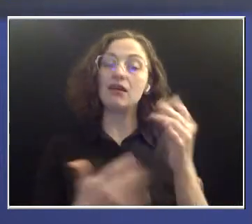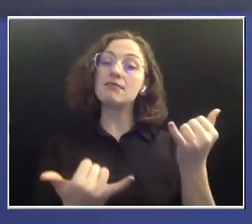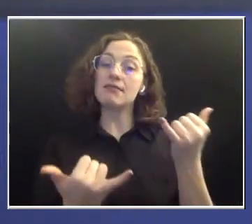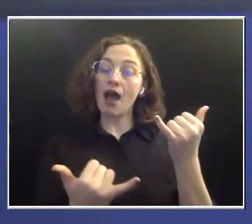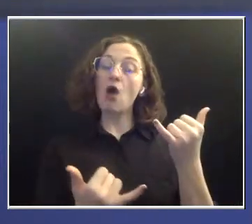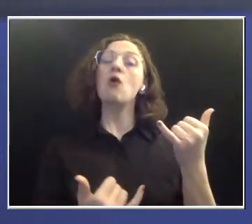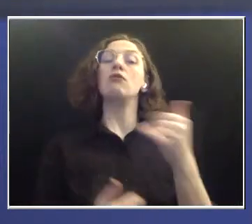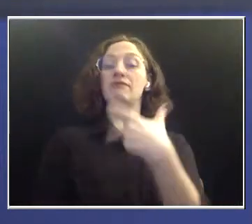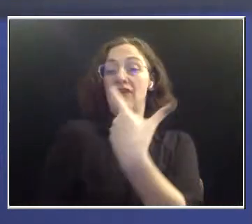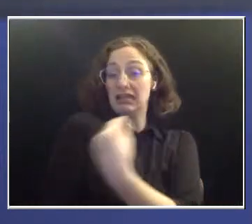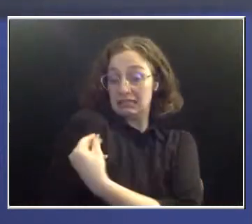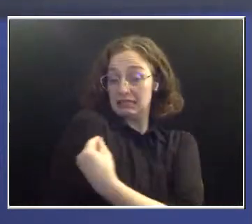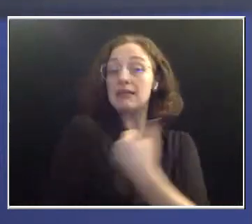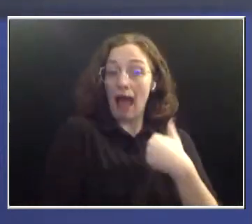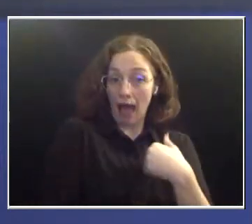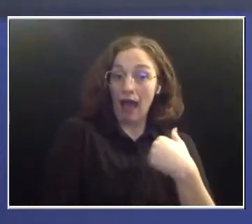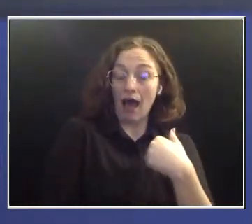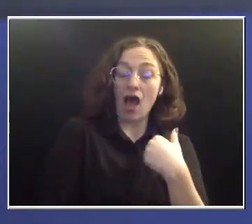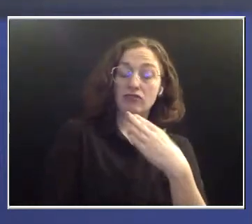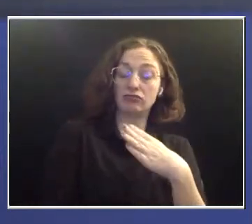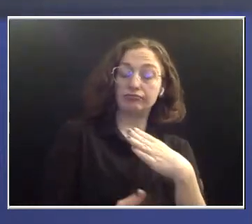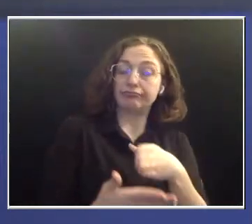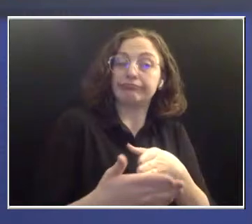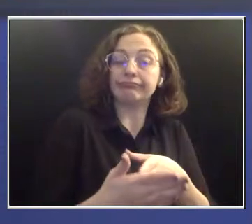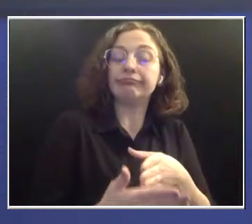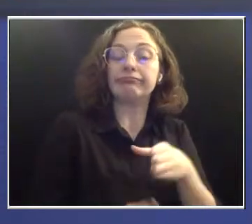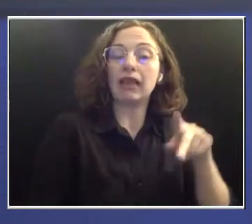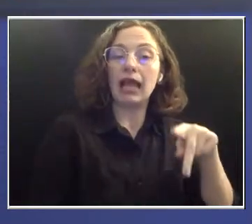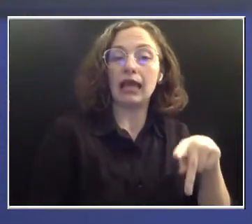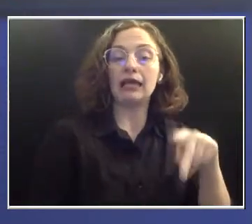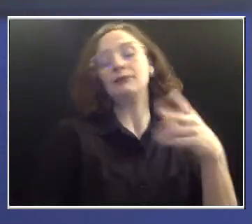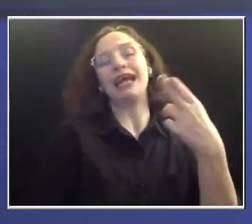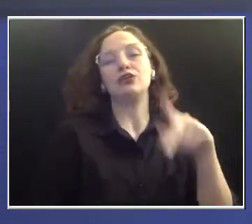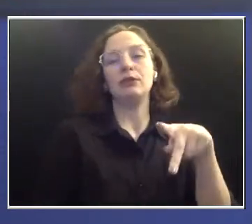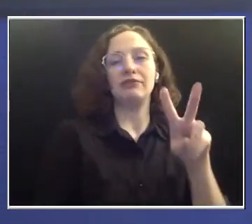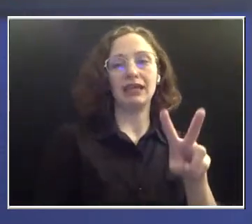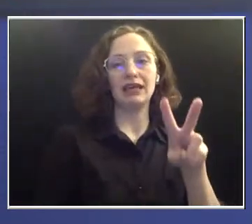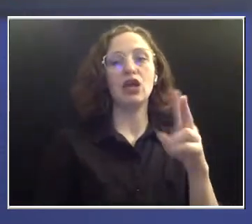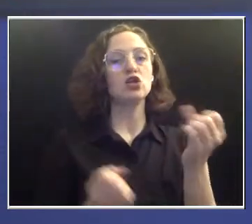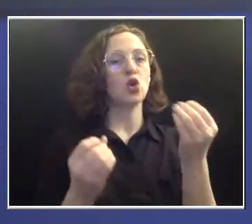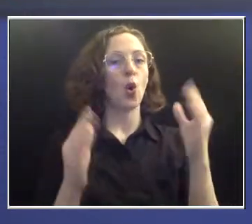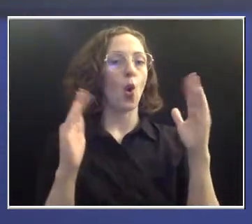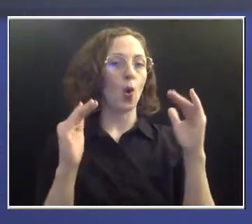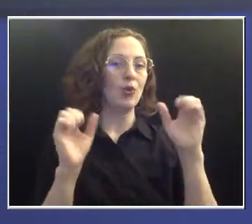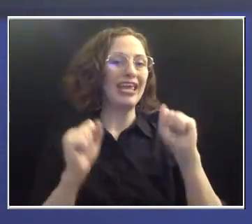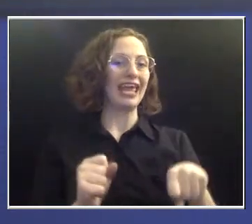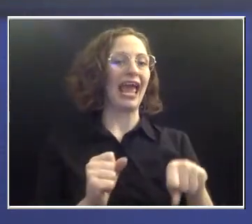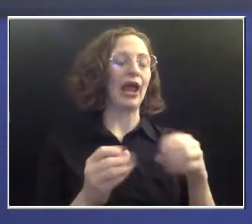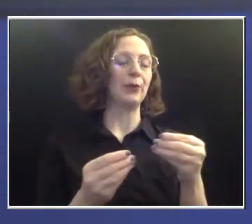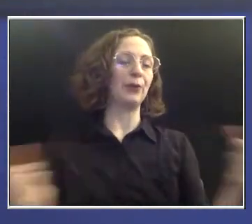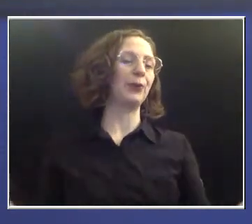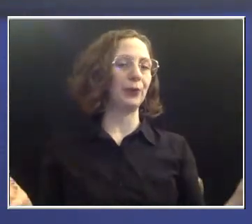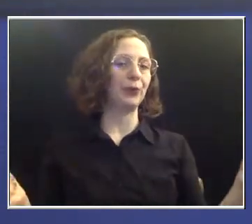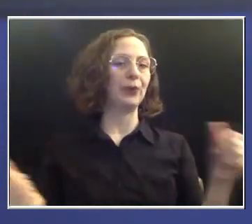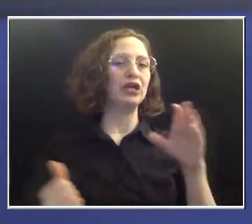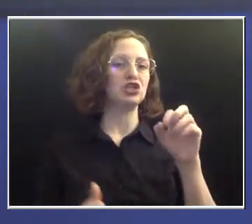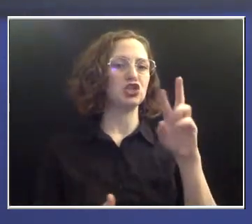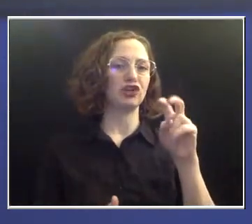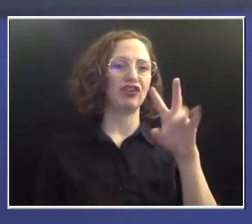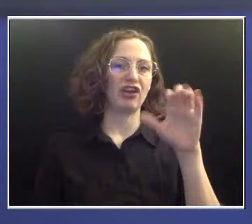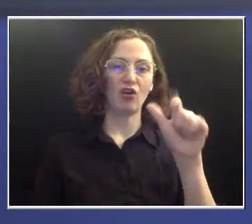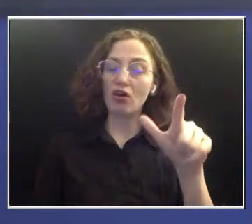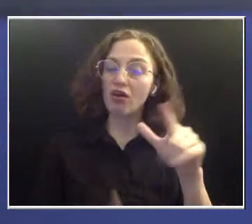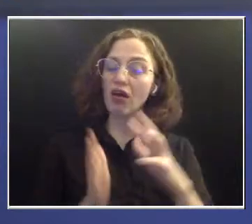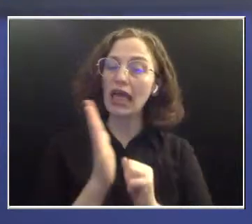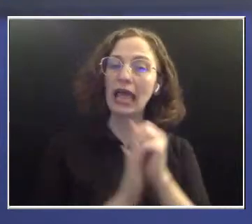of effectively eliminating cervical cancer in the next century. But until that day, women and their doctors, they just simply need to